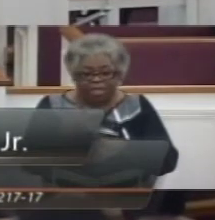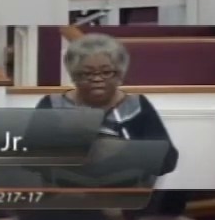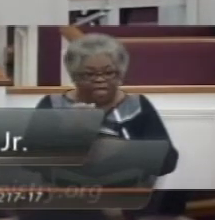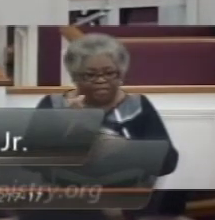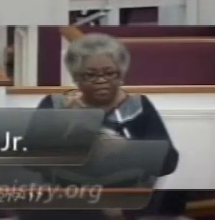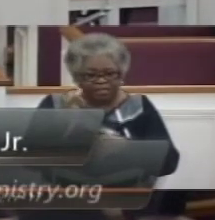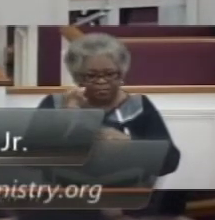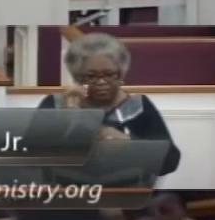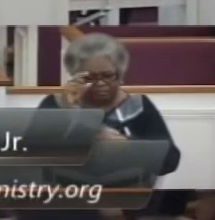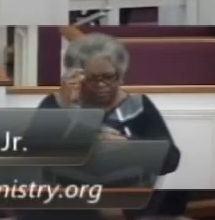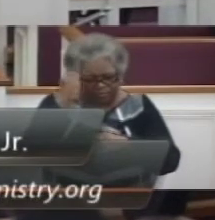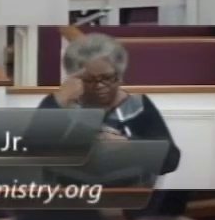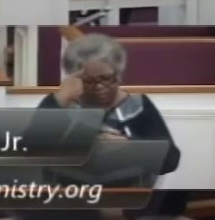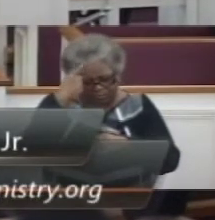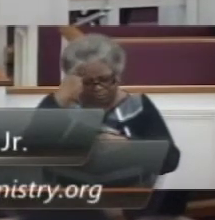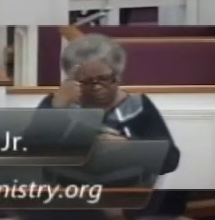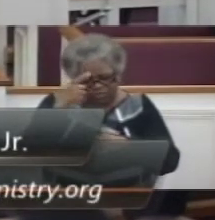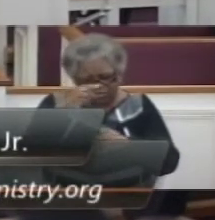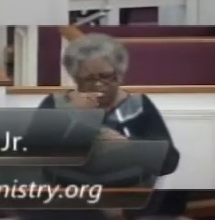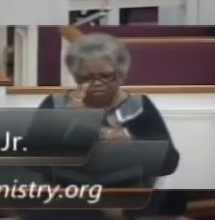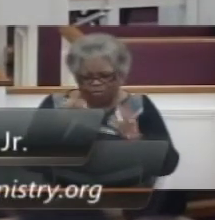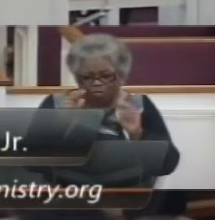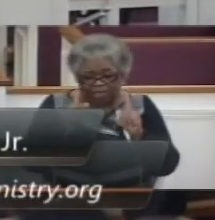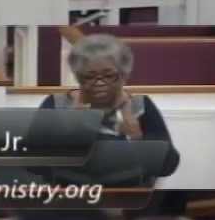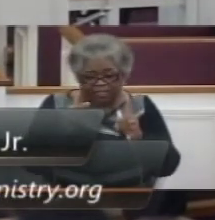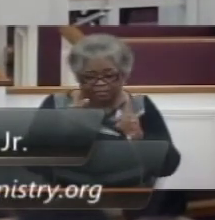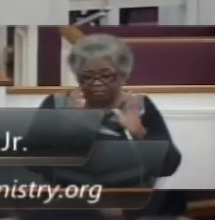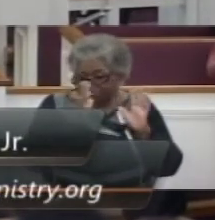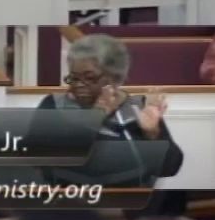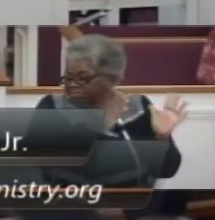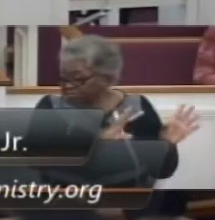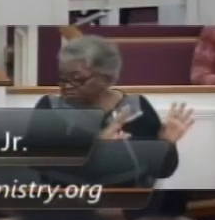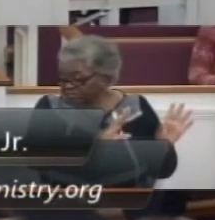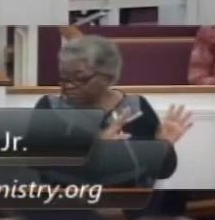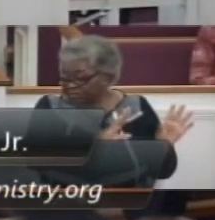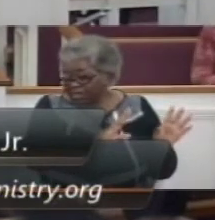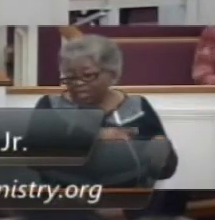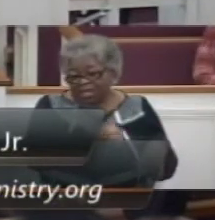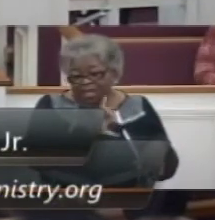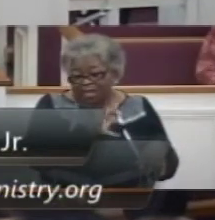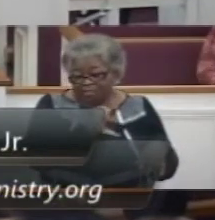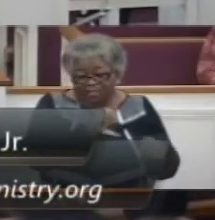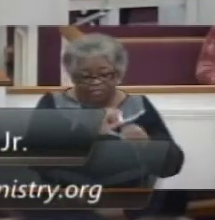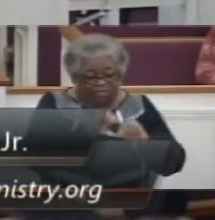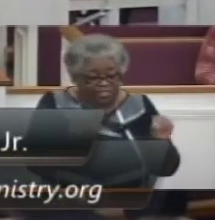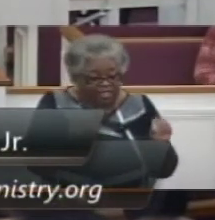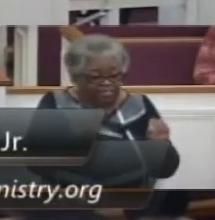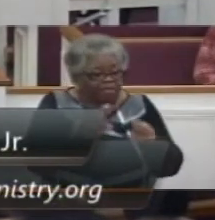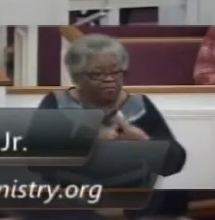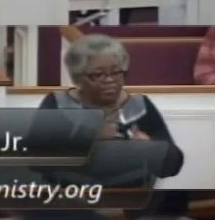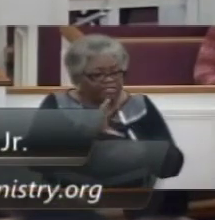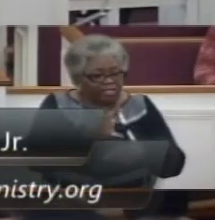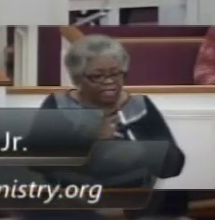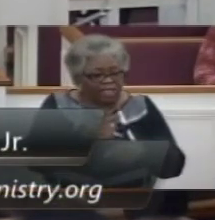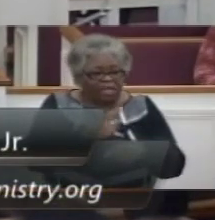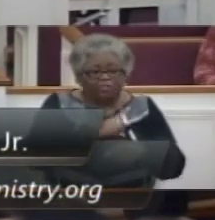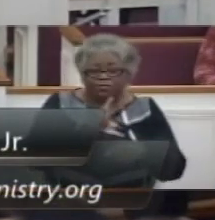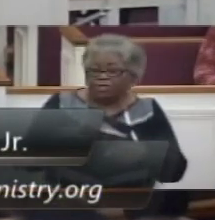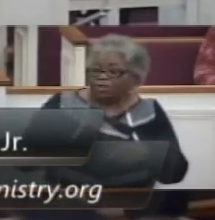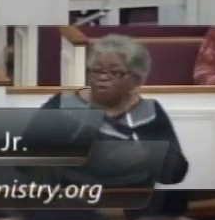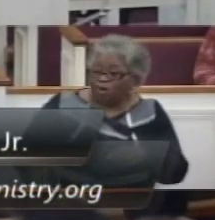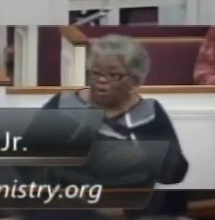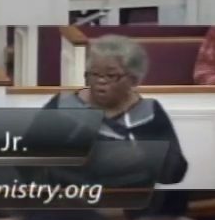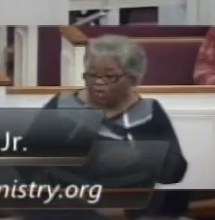my mind when he's thinking, ain't nobody paying no attention to me. I ain't doing nothing but saying, the